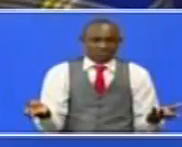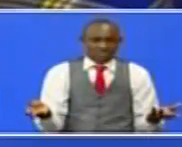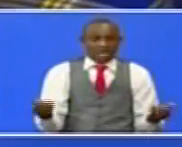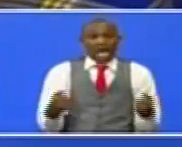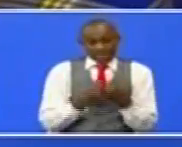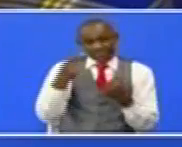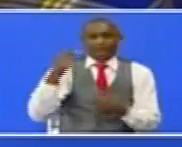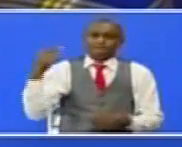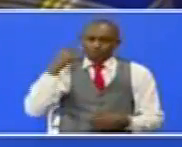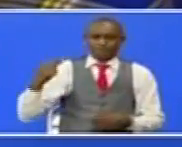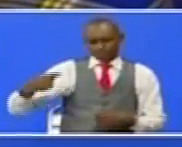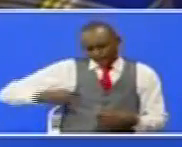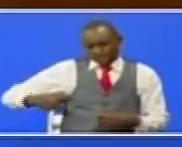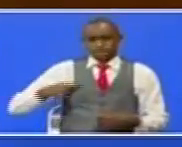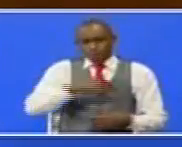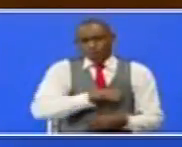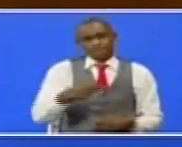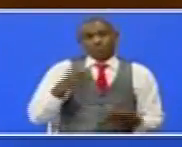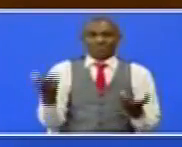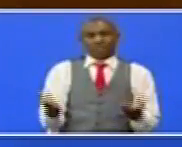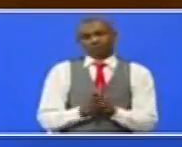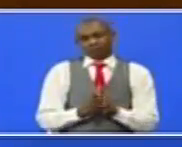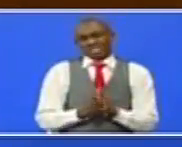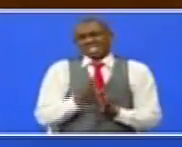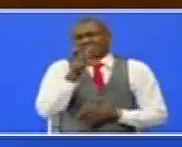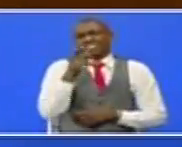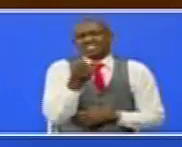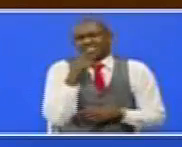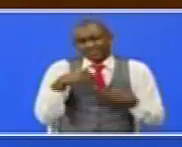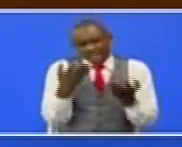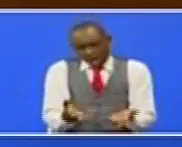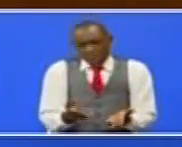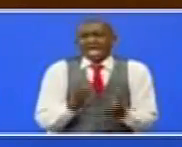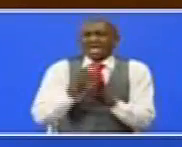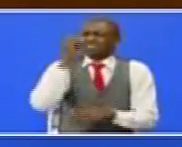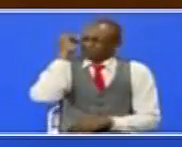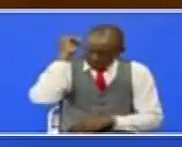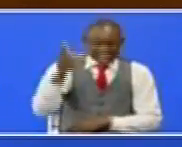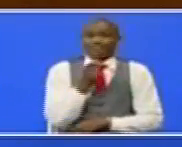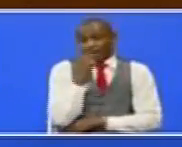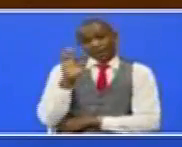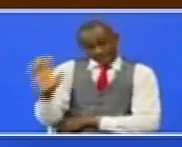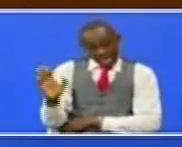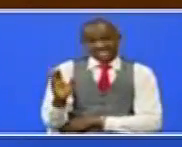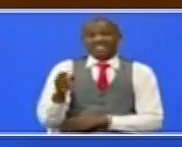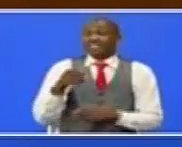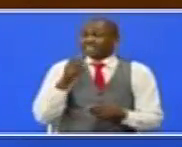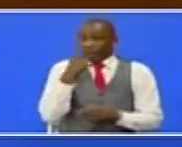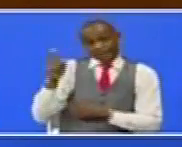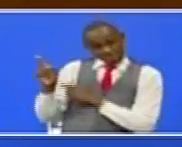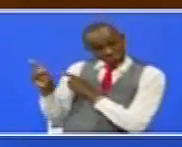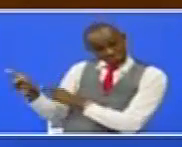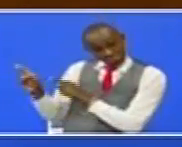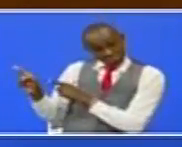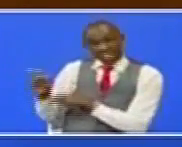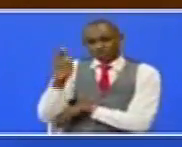that's where they are being bitten by these sand flies. Treatment of Kala Azar is an expensive affair. A drug known as pentostam is